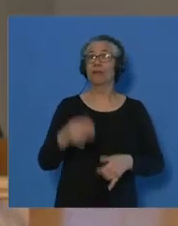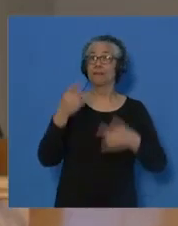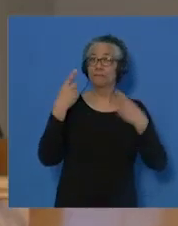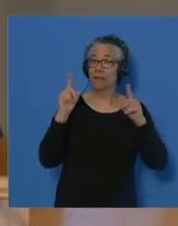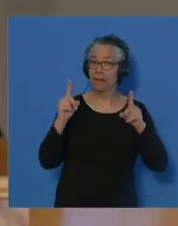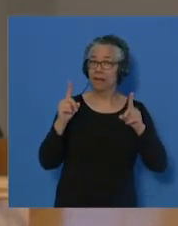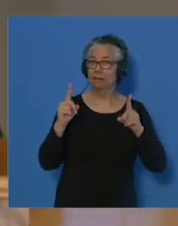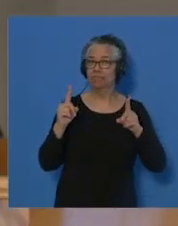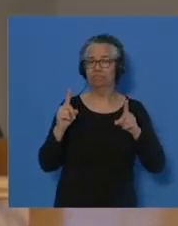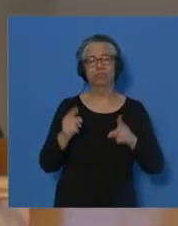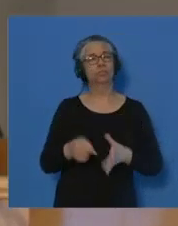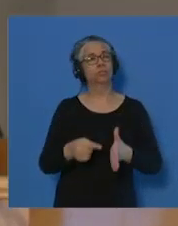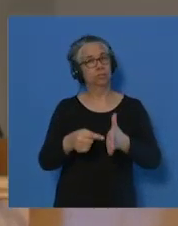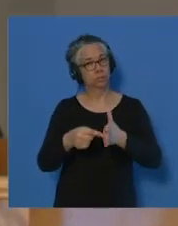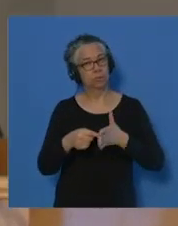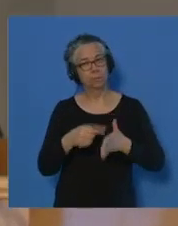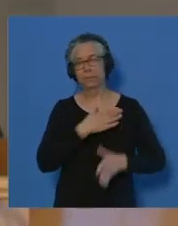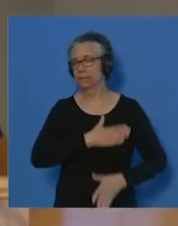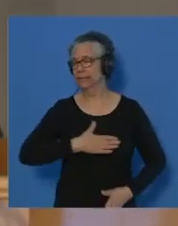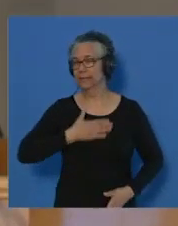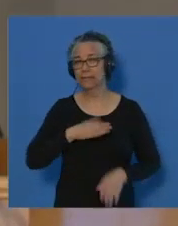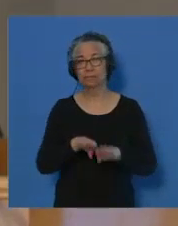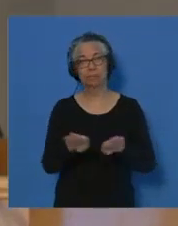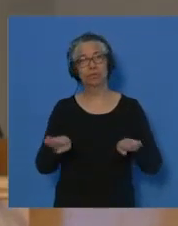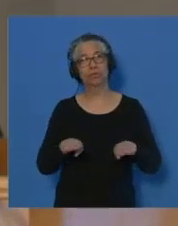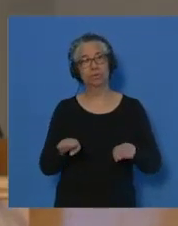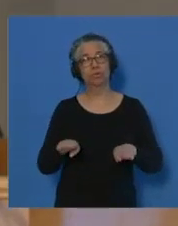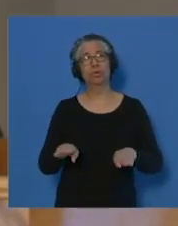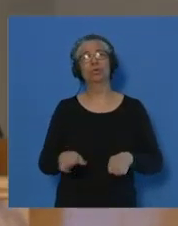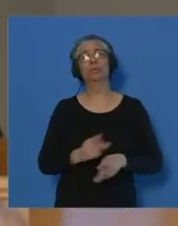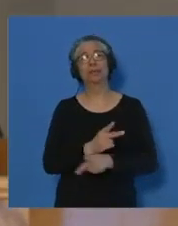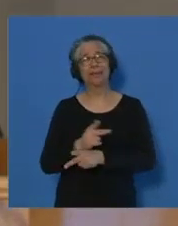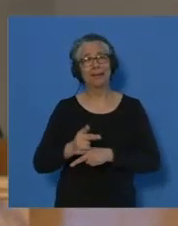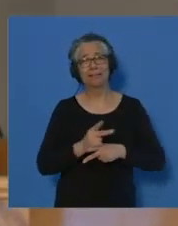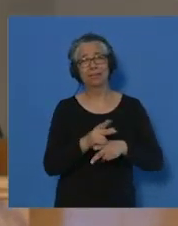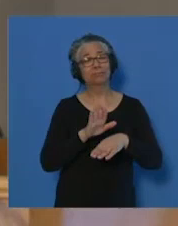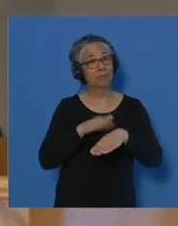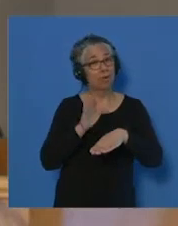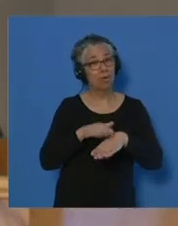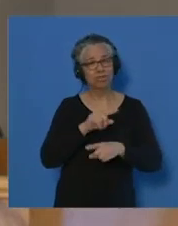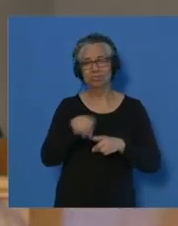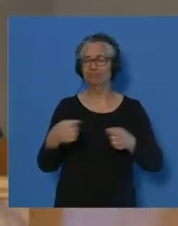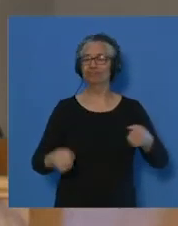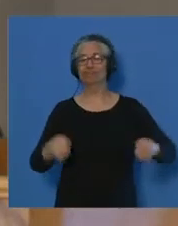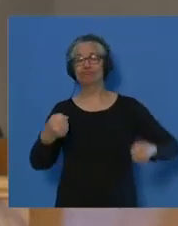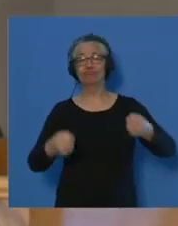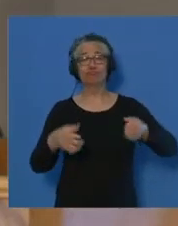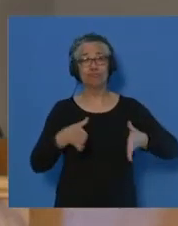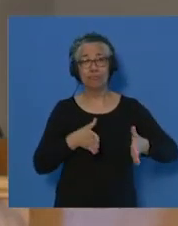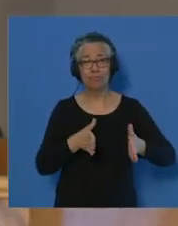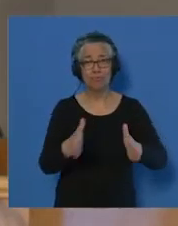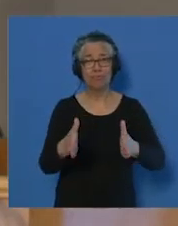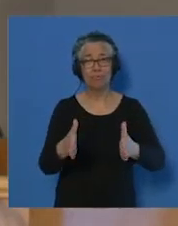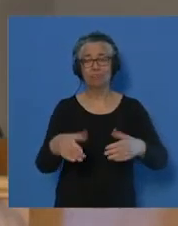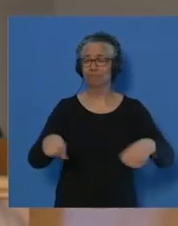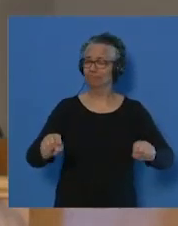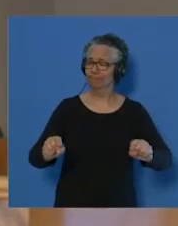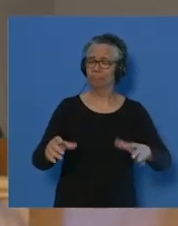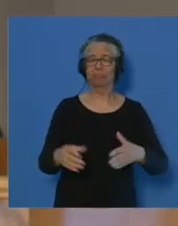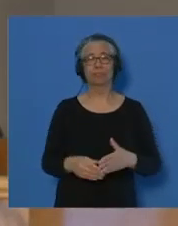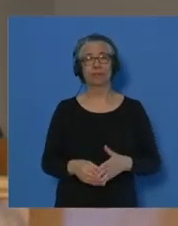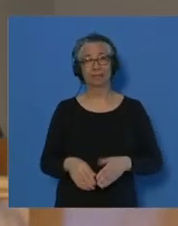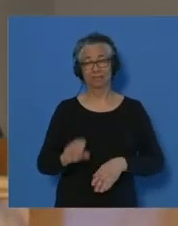end with a request. Please, Bermuda, use care and caution when operating vehicles on the road. Since the